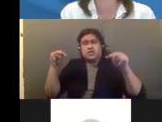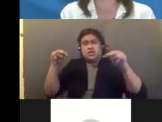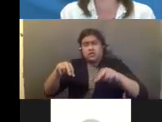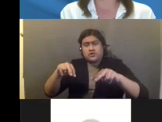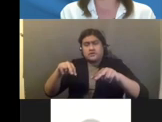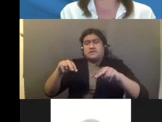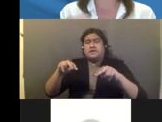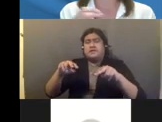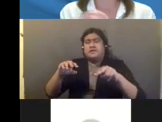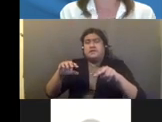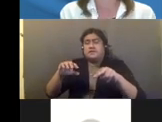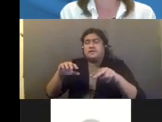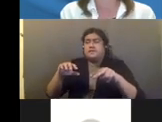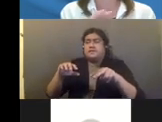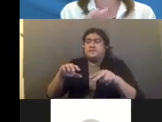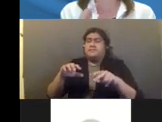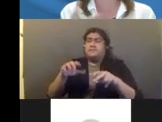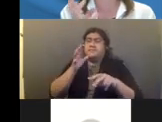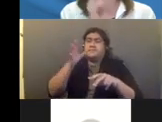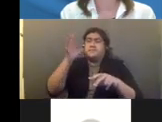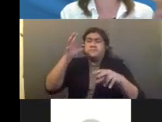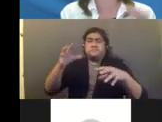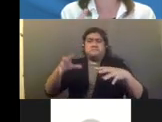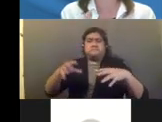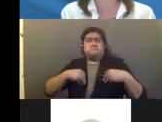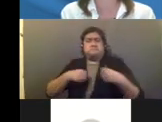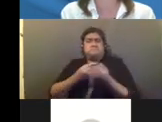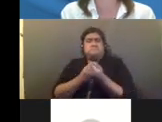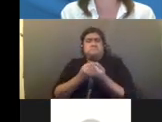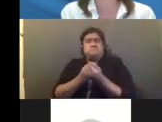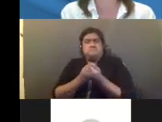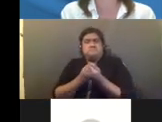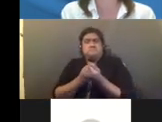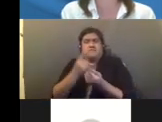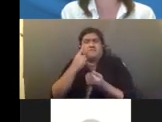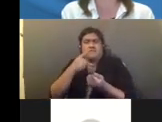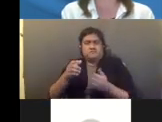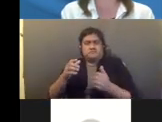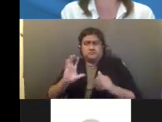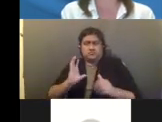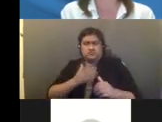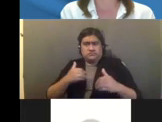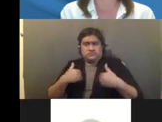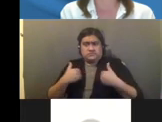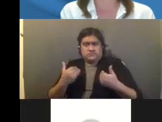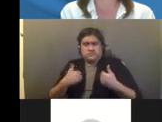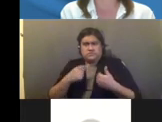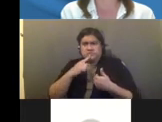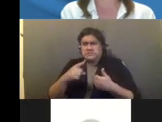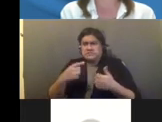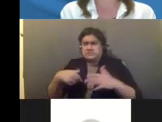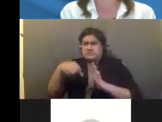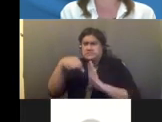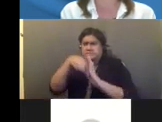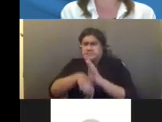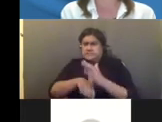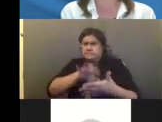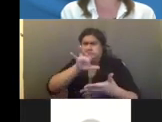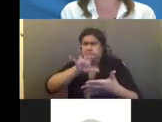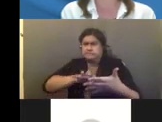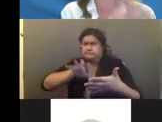parental acceptance. And it was sort of an intricate model, but I was surprised at some of the findings. So